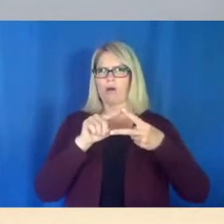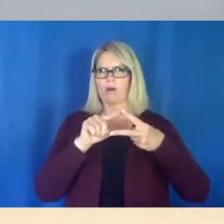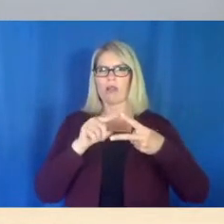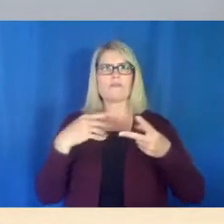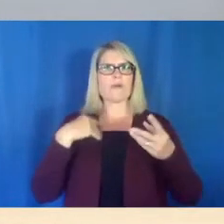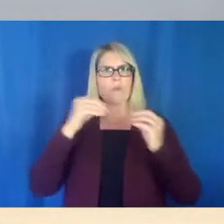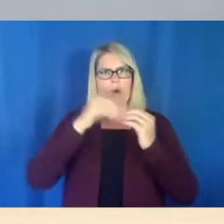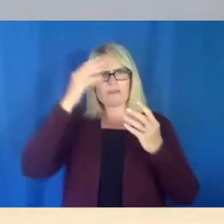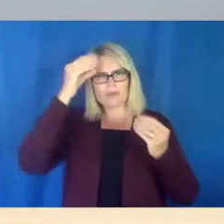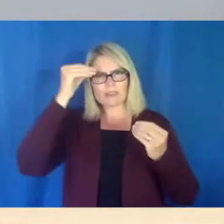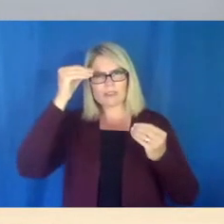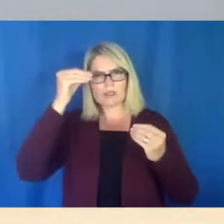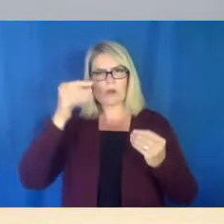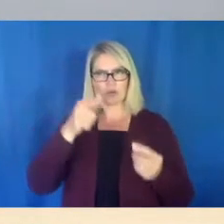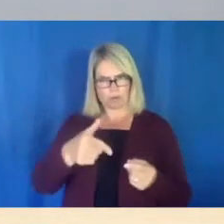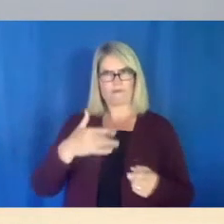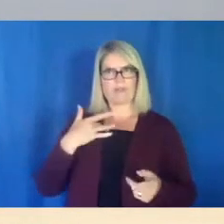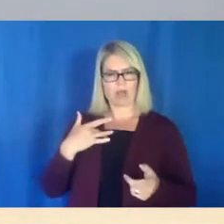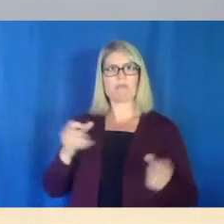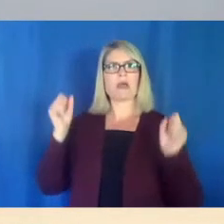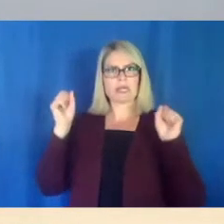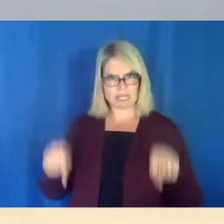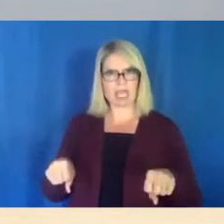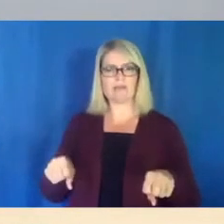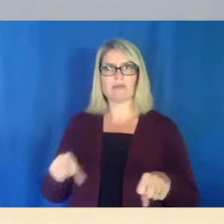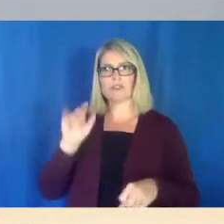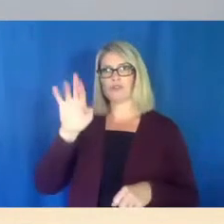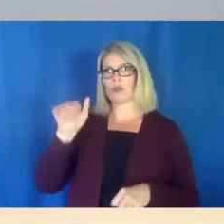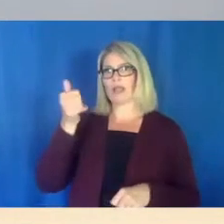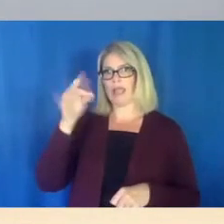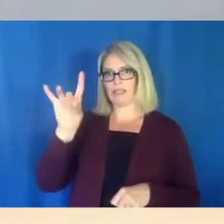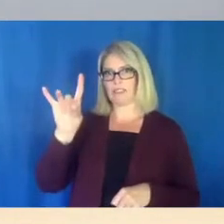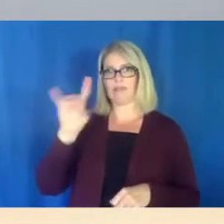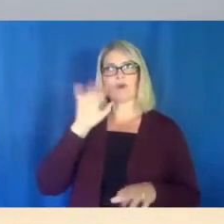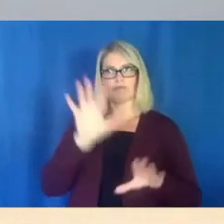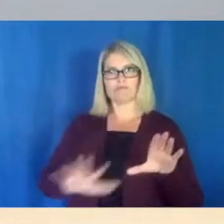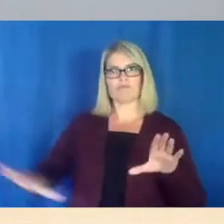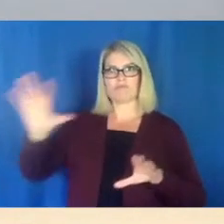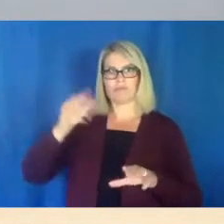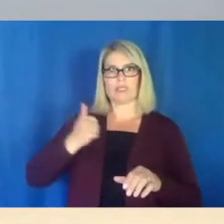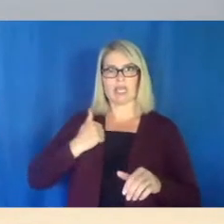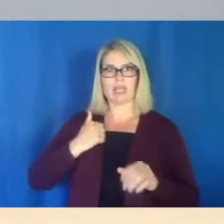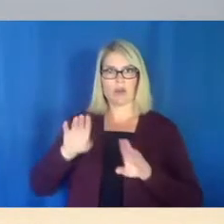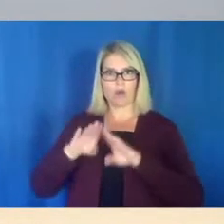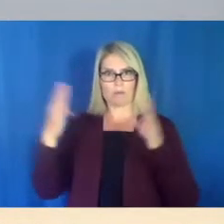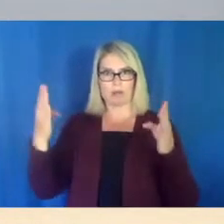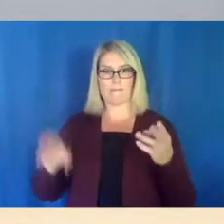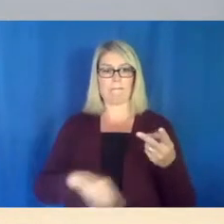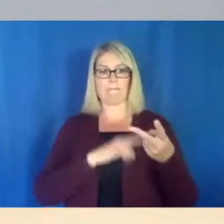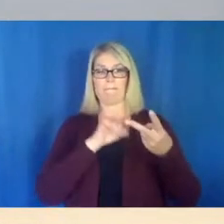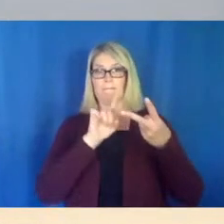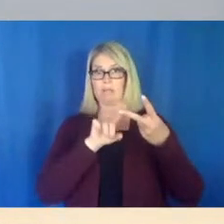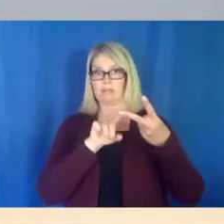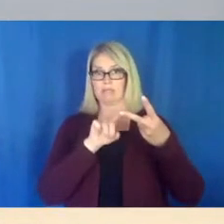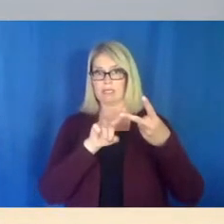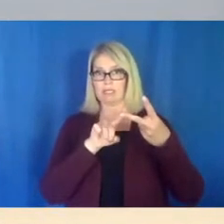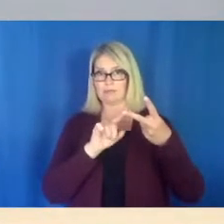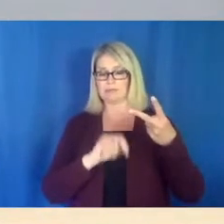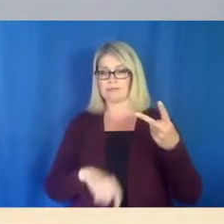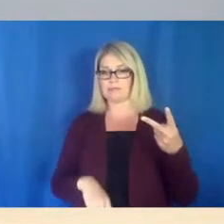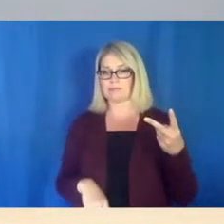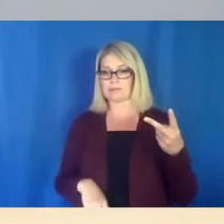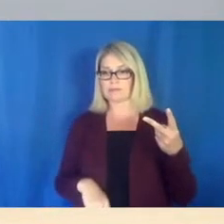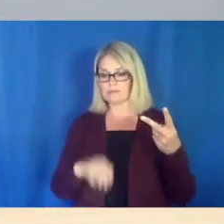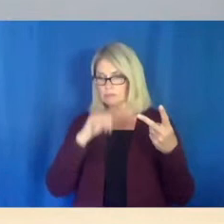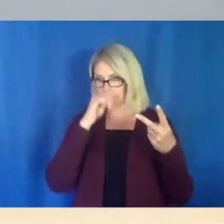why you're confident that then is the right time to open up to the rest of Canada. And part two on that would be, how do you feel